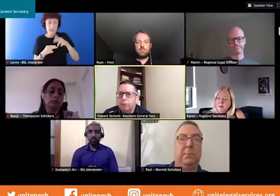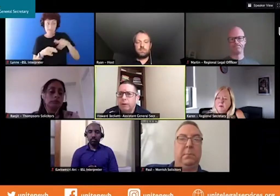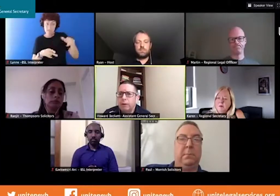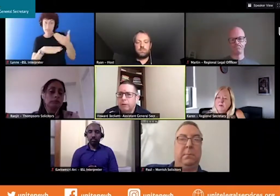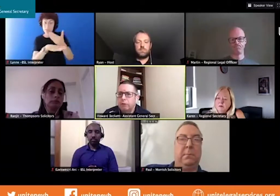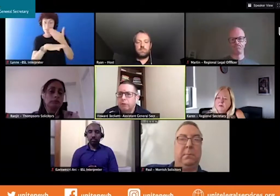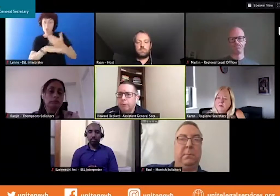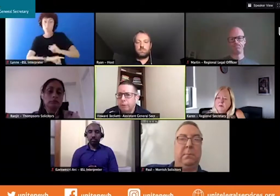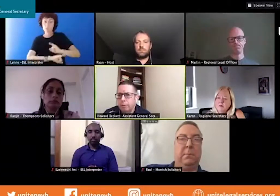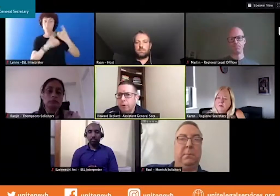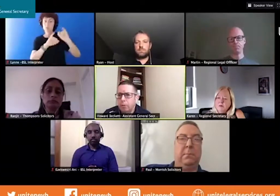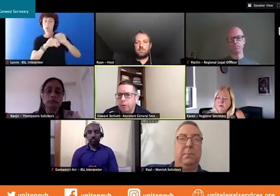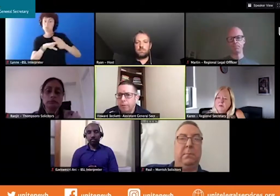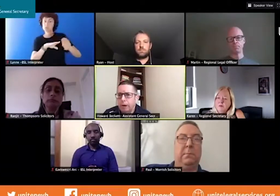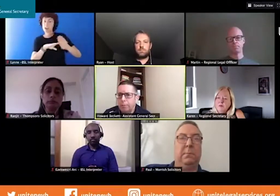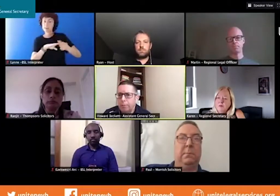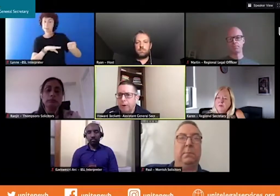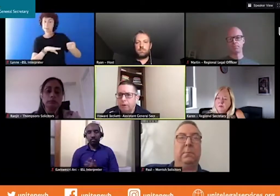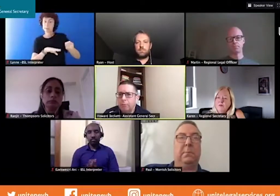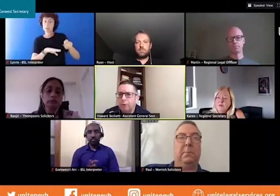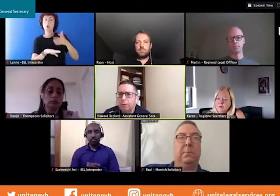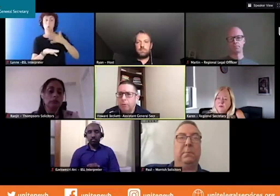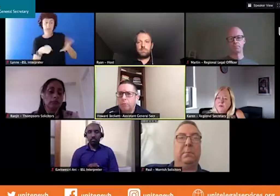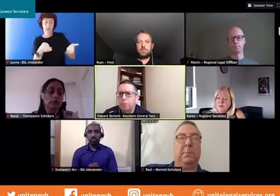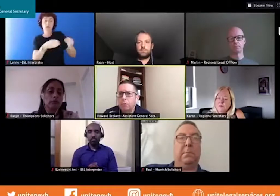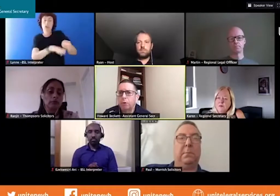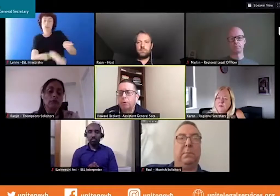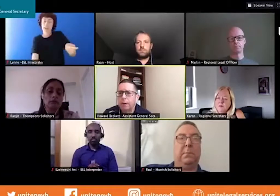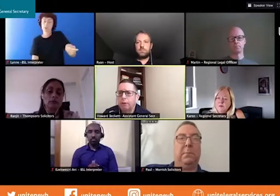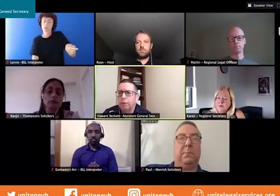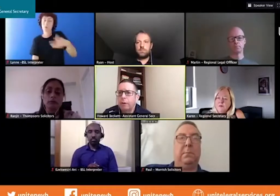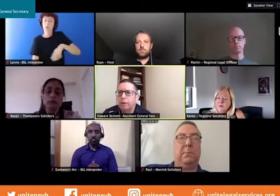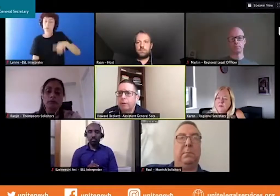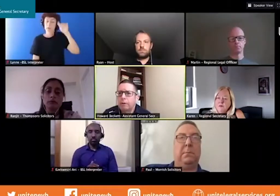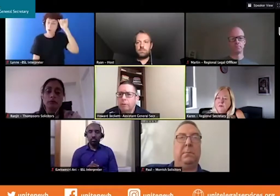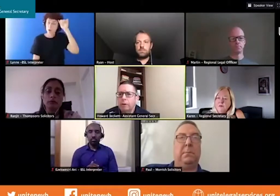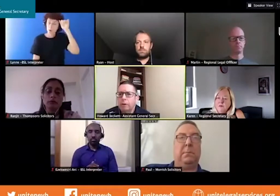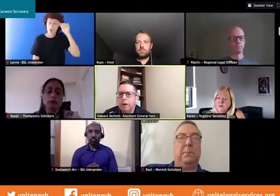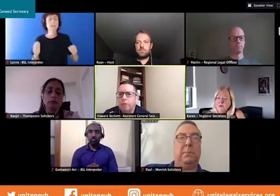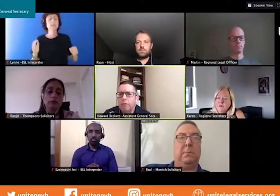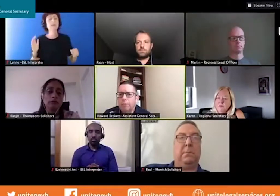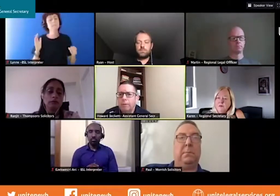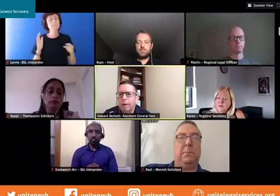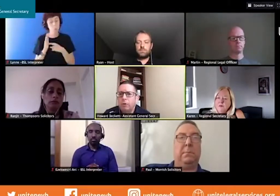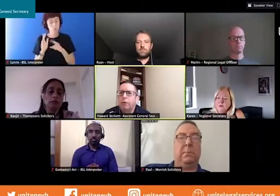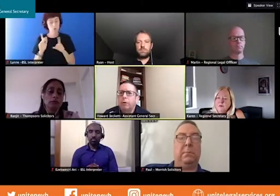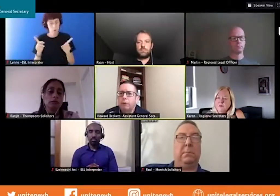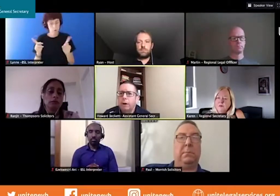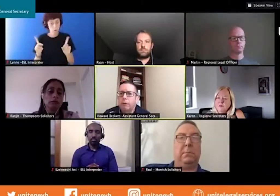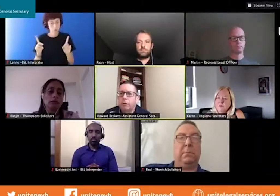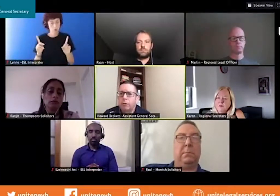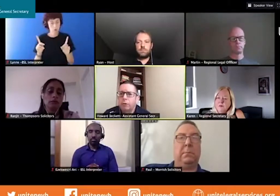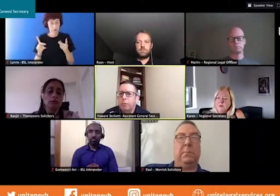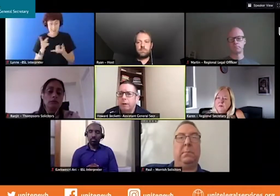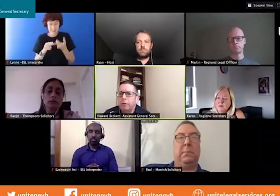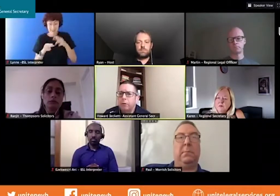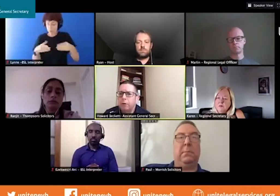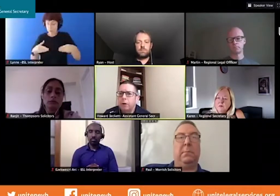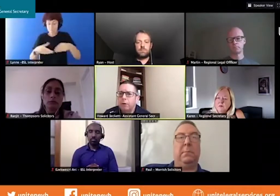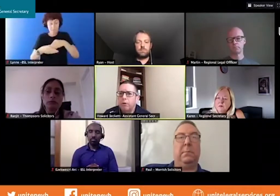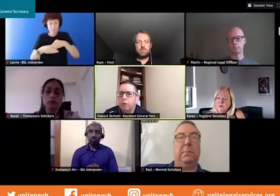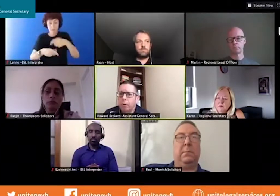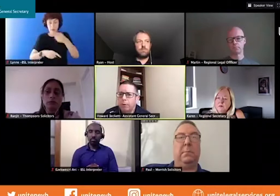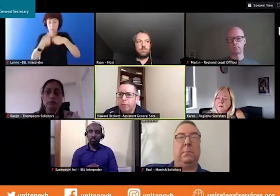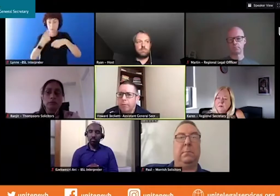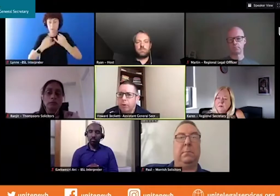because we need to shut them down where they have bad practice. Because the most important thing in respect to this is, if we have a member who contracts COVID, make sure that